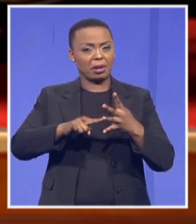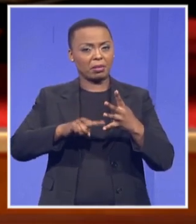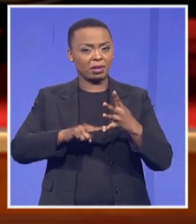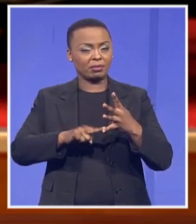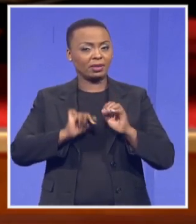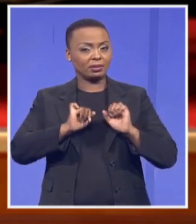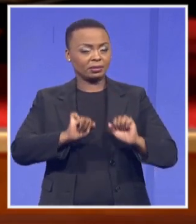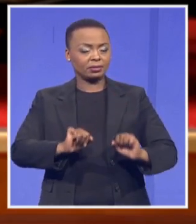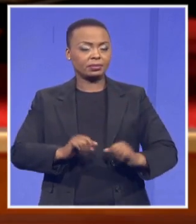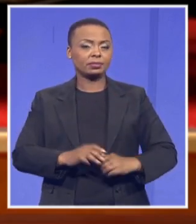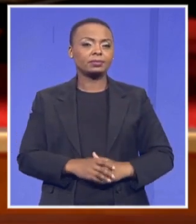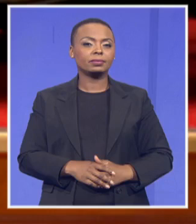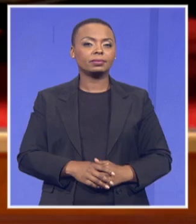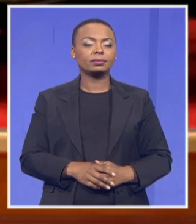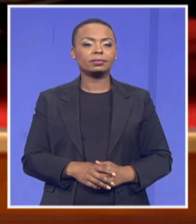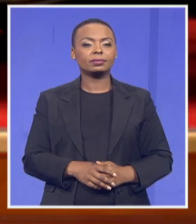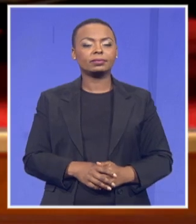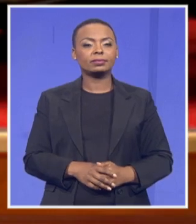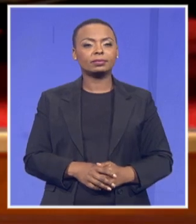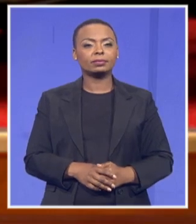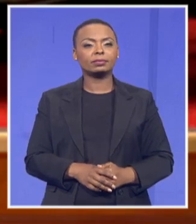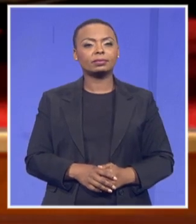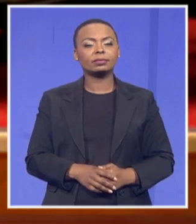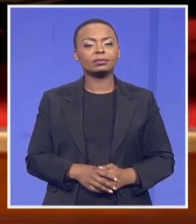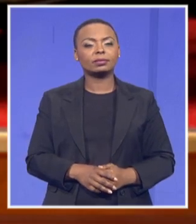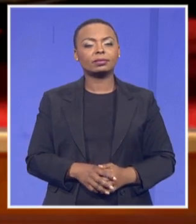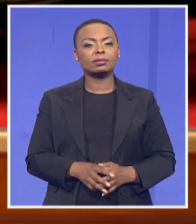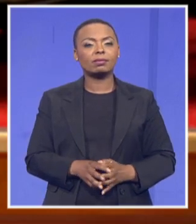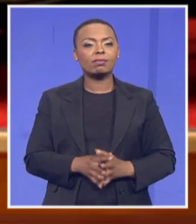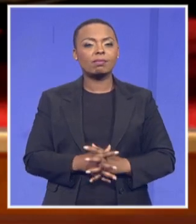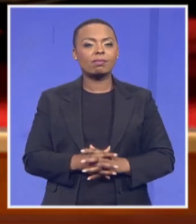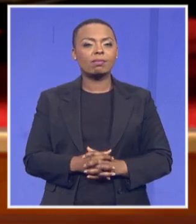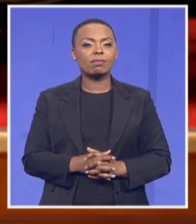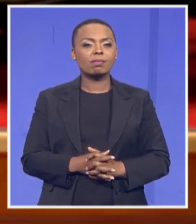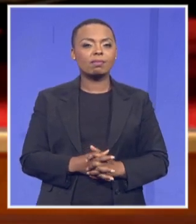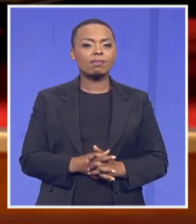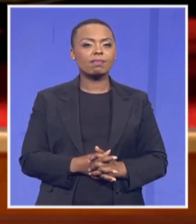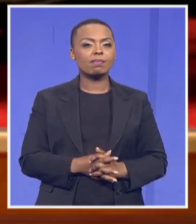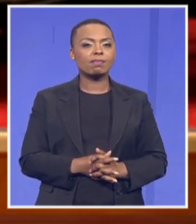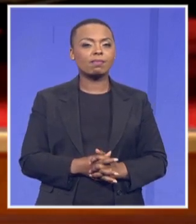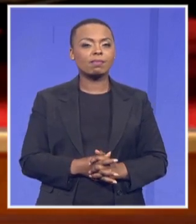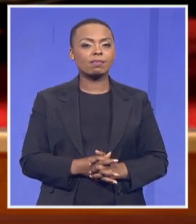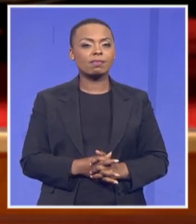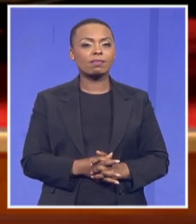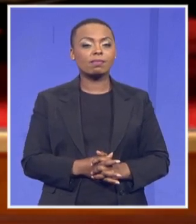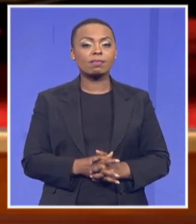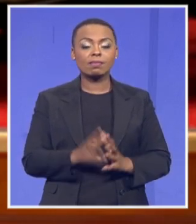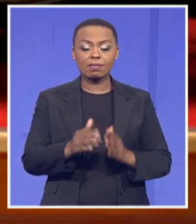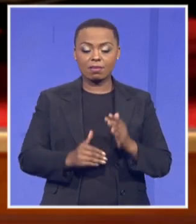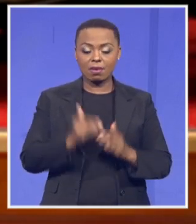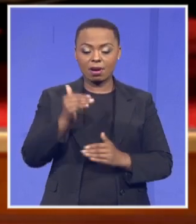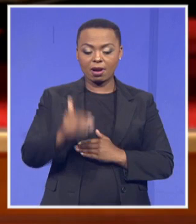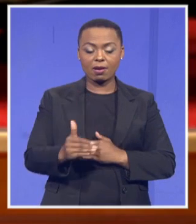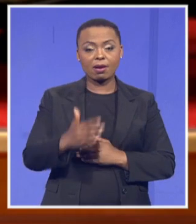left a little bit of flexibility on